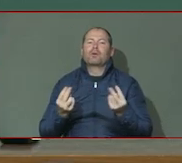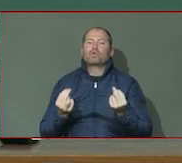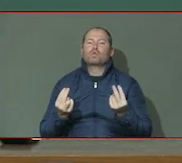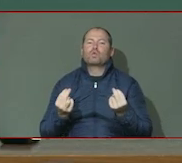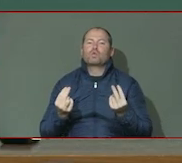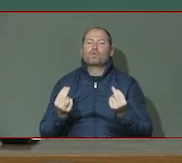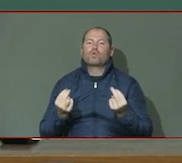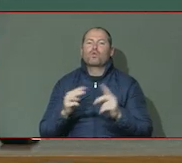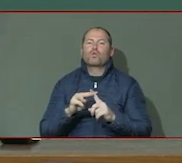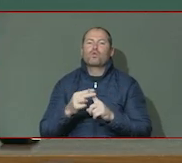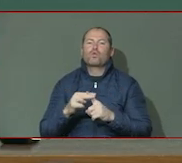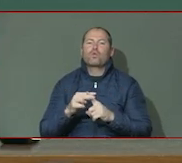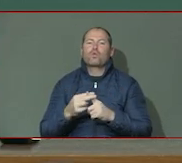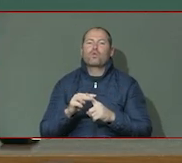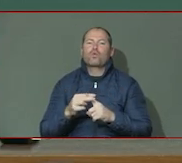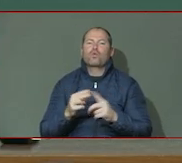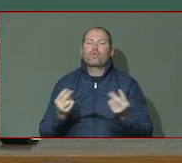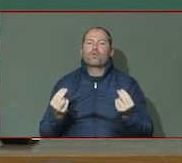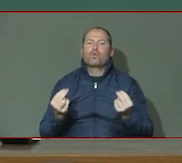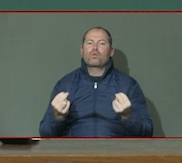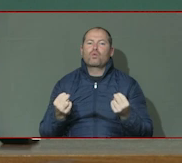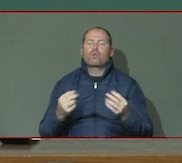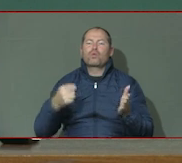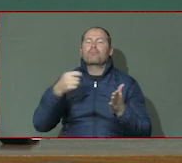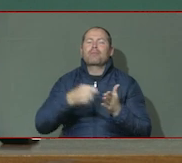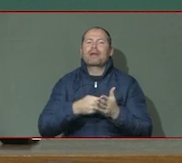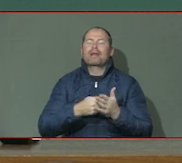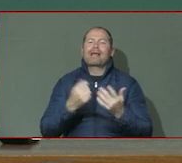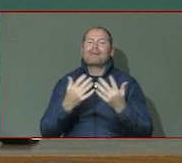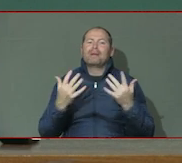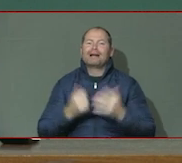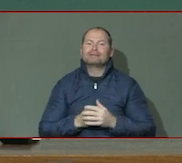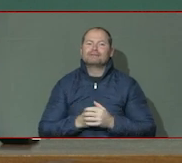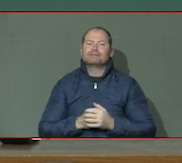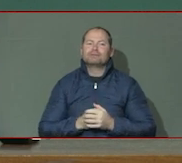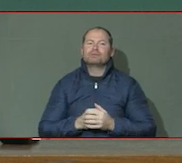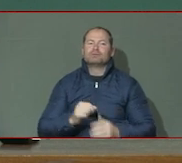The new equipment that we bought was 156,000.